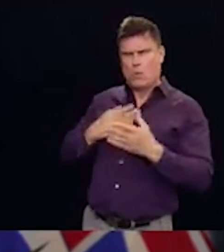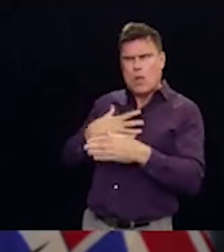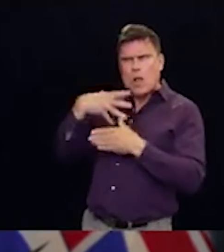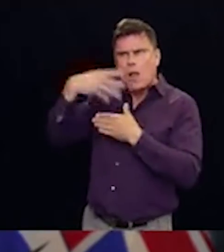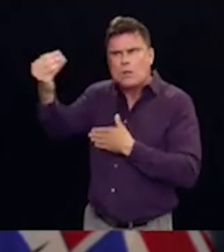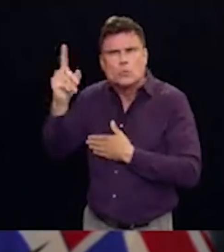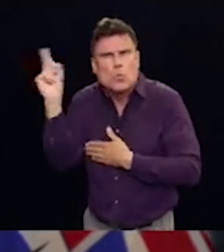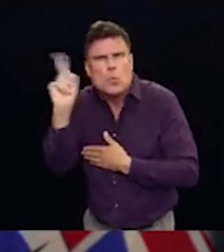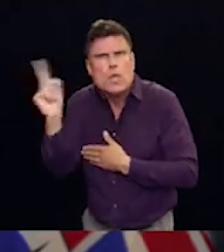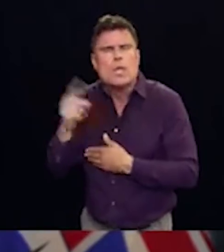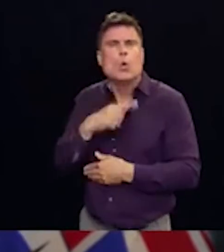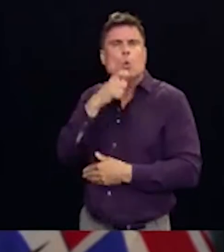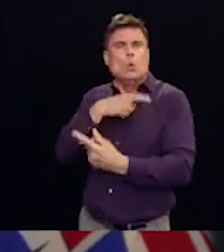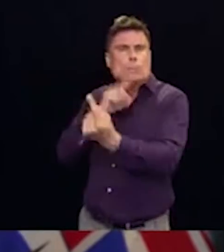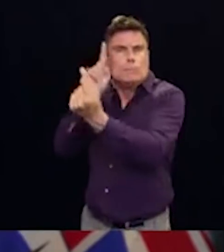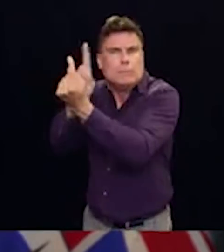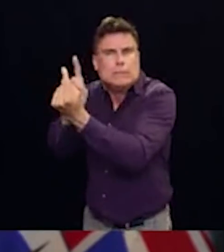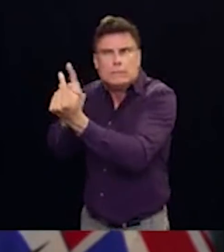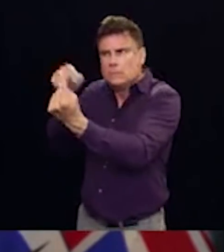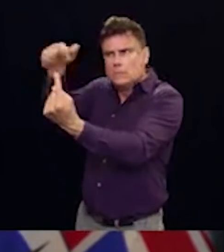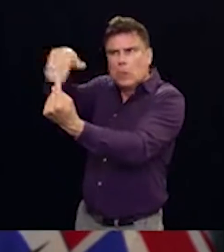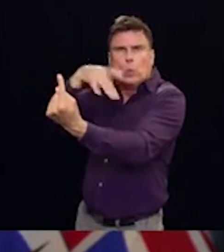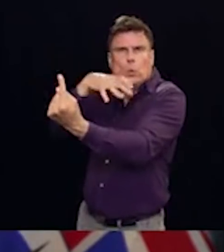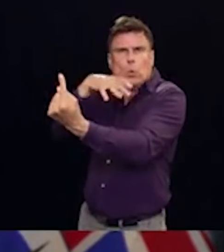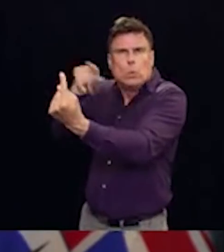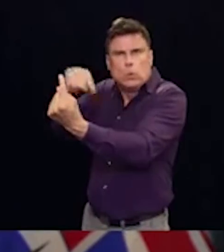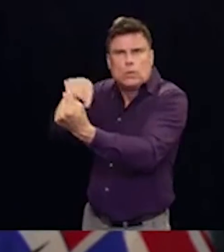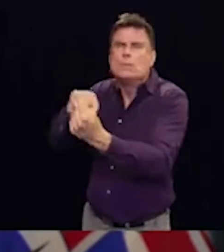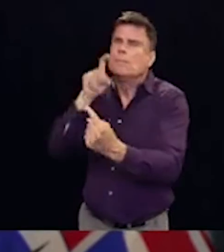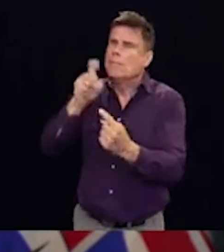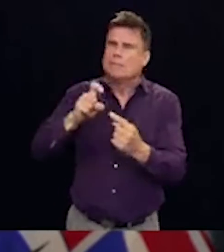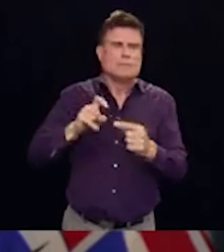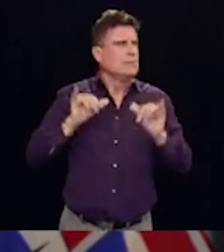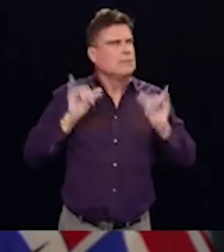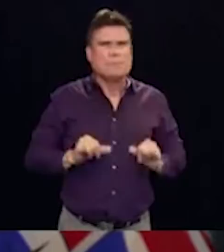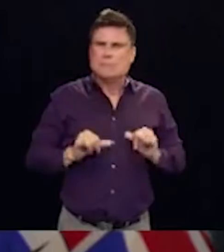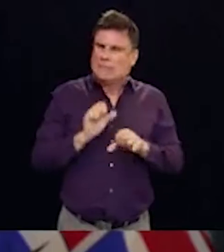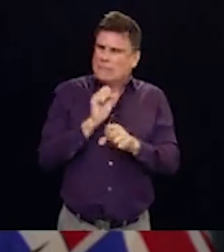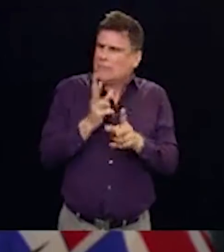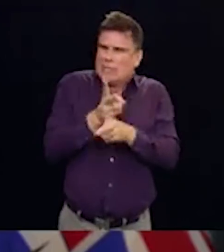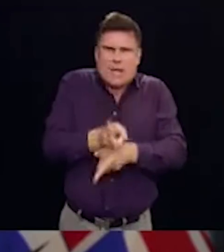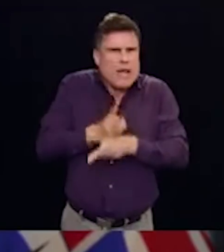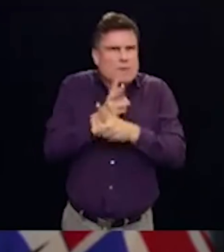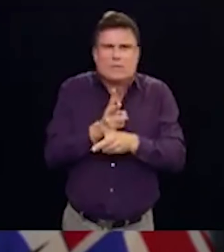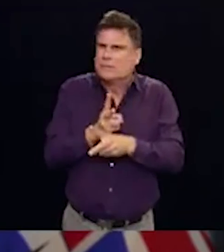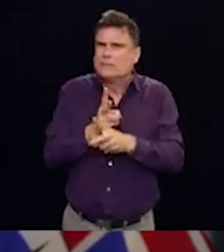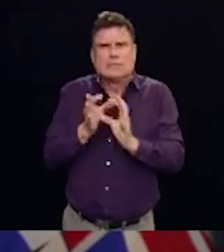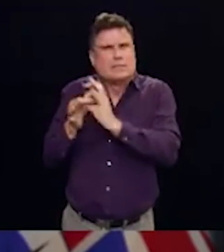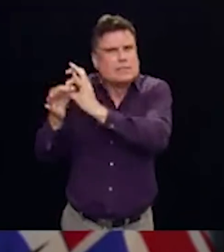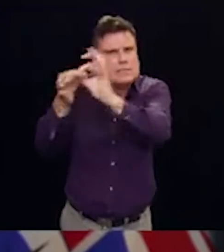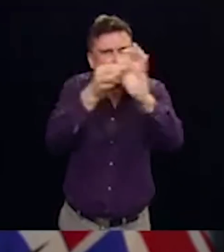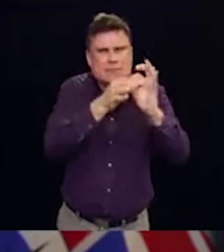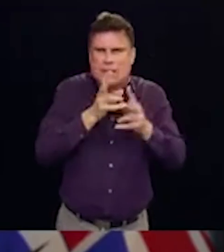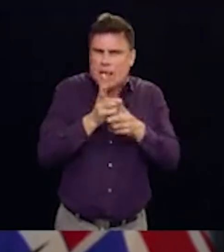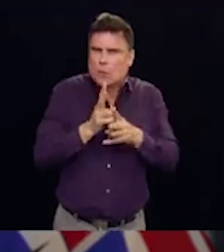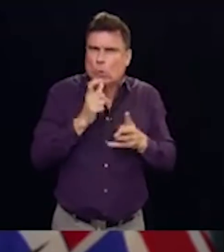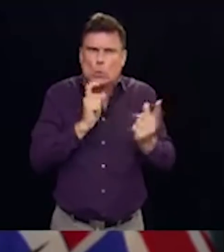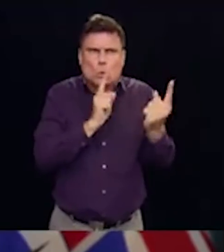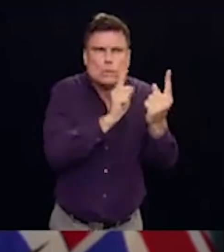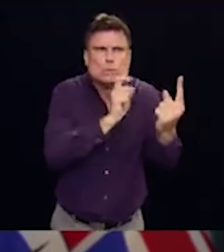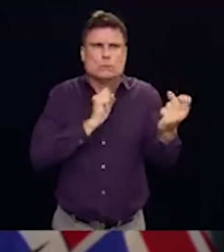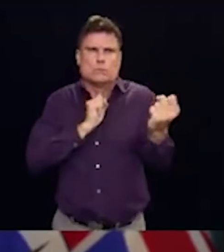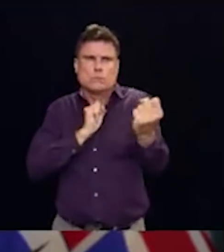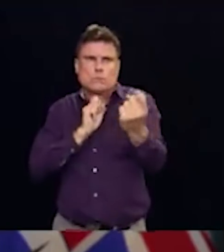we need to continue together in BC. In this most recent exposure event, public health teams issued a public